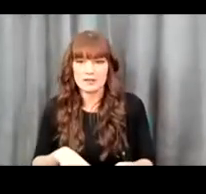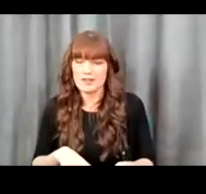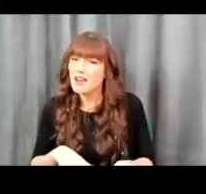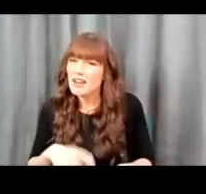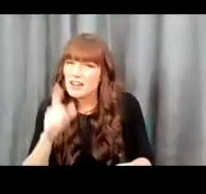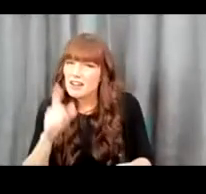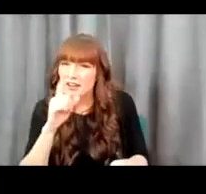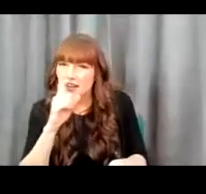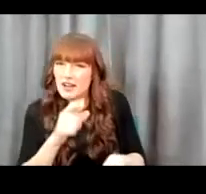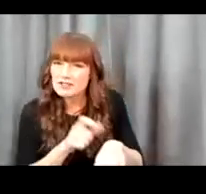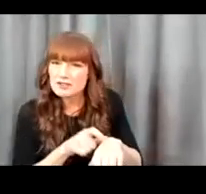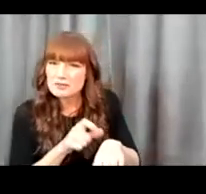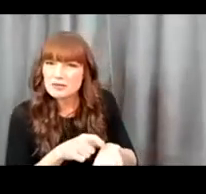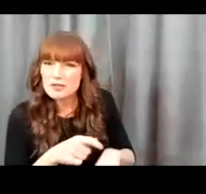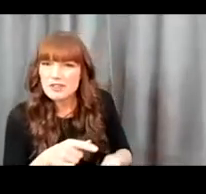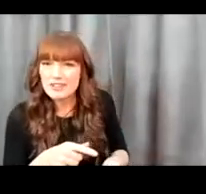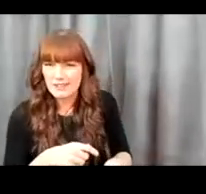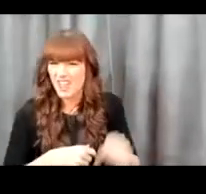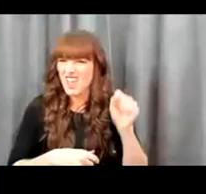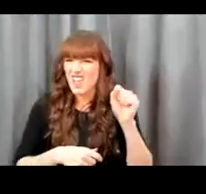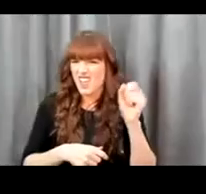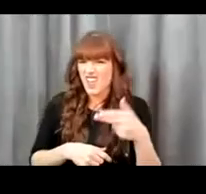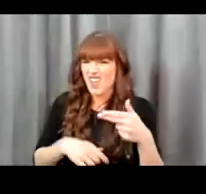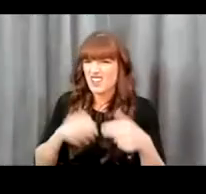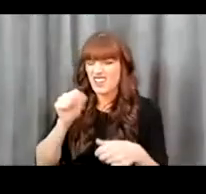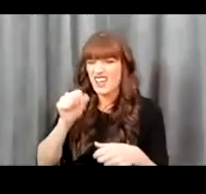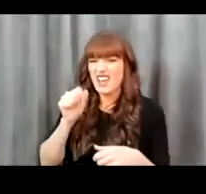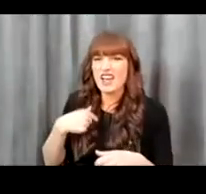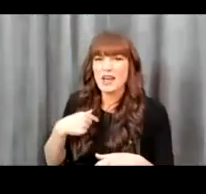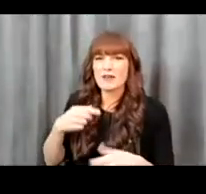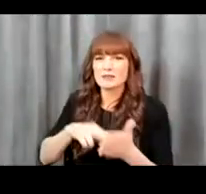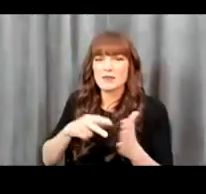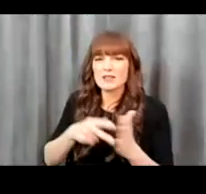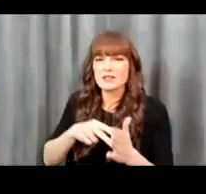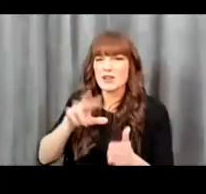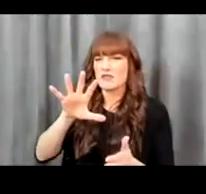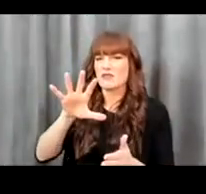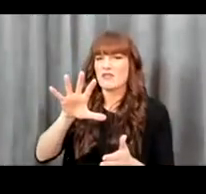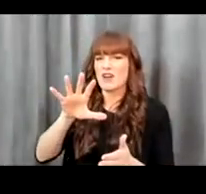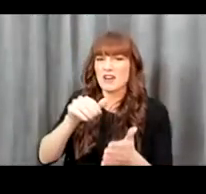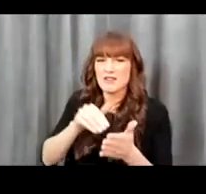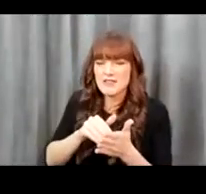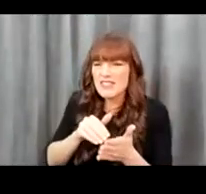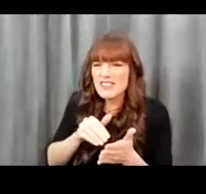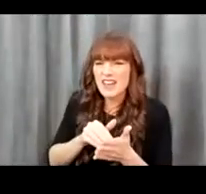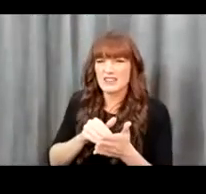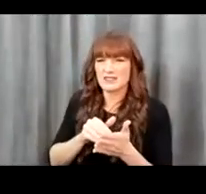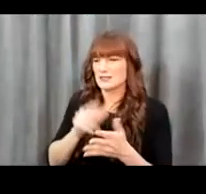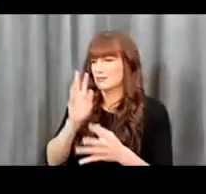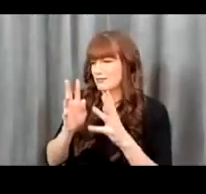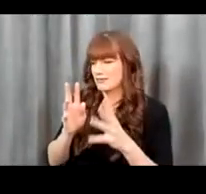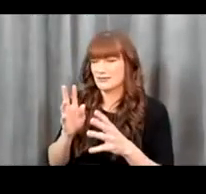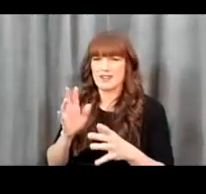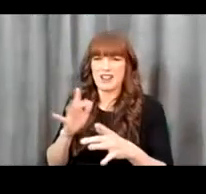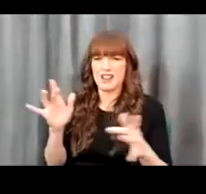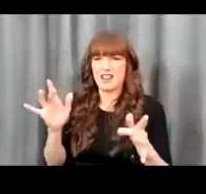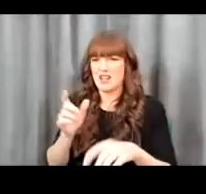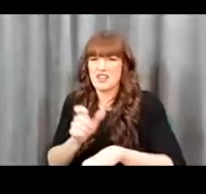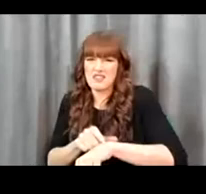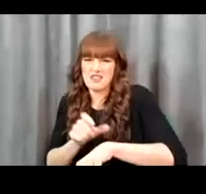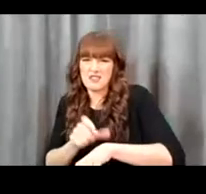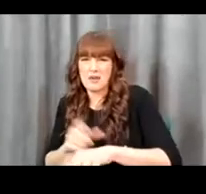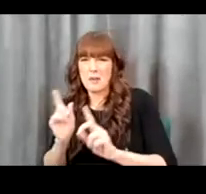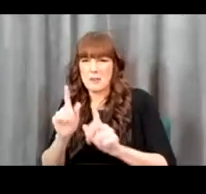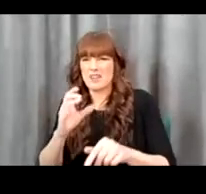Yeah. Costume jewelry? Hell yeah. I'm supposed to wear a $500,000 Audemars Royal Oak Concept Flying X to